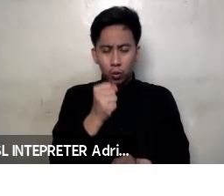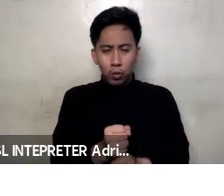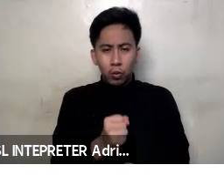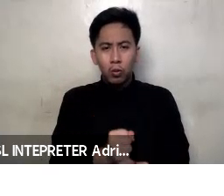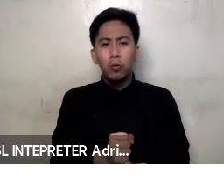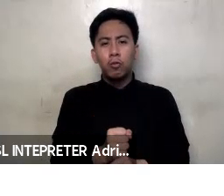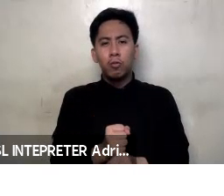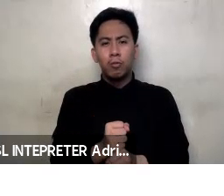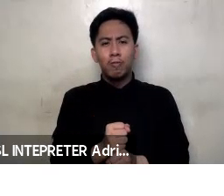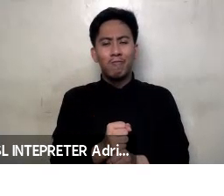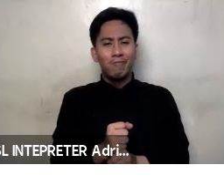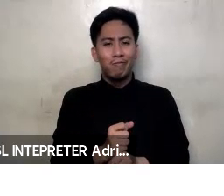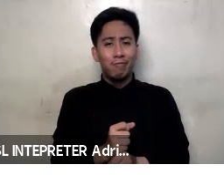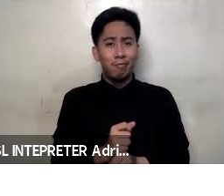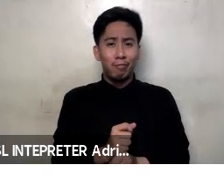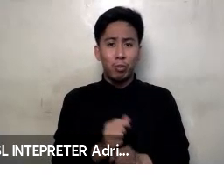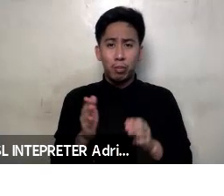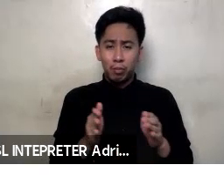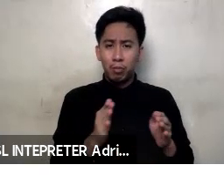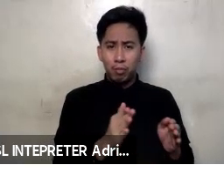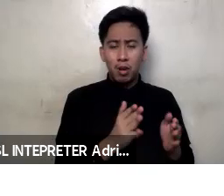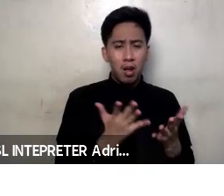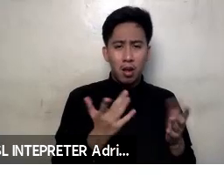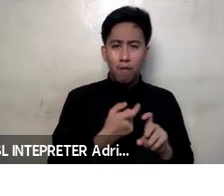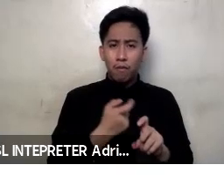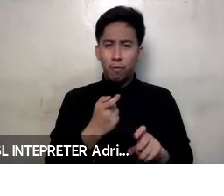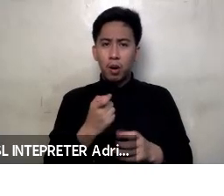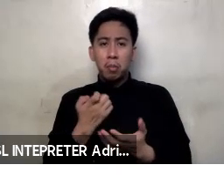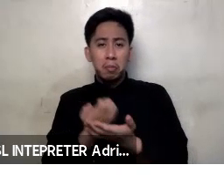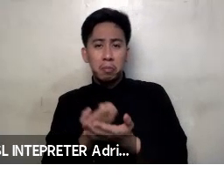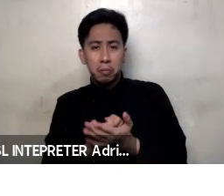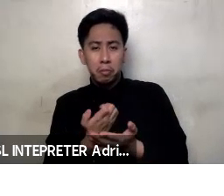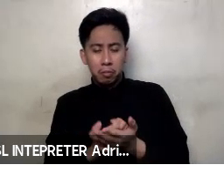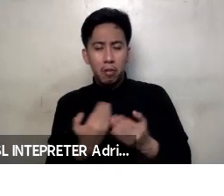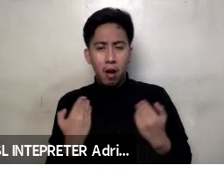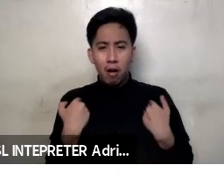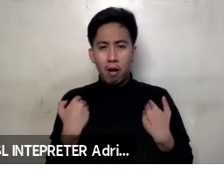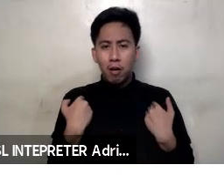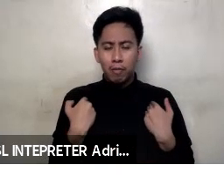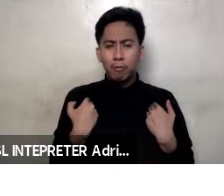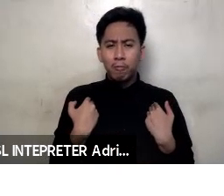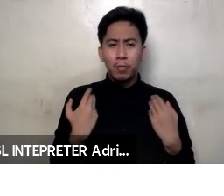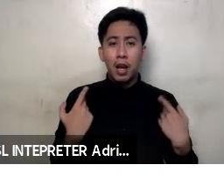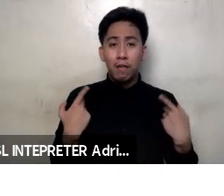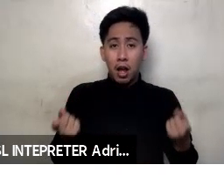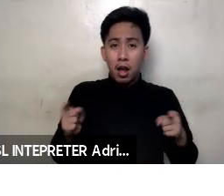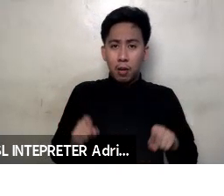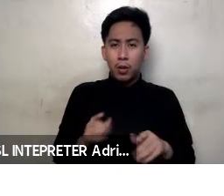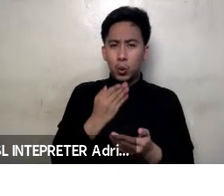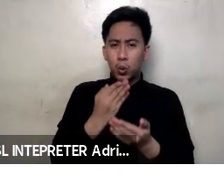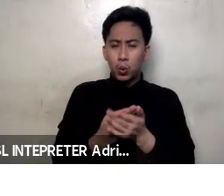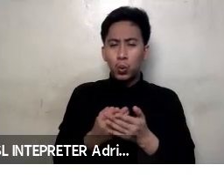and appropriately budgeted. Projects which bring forth good results should be